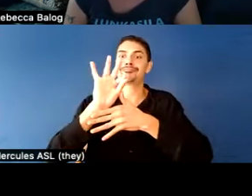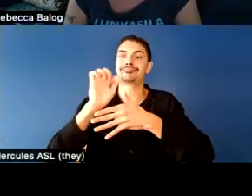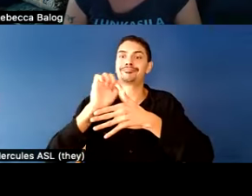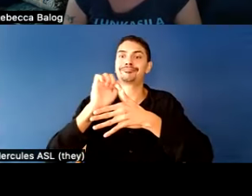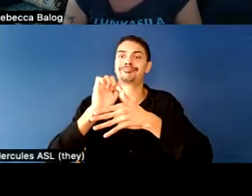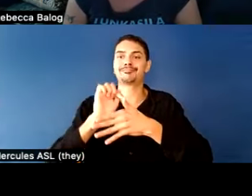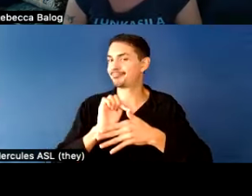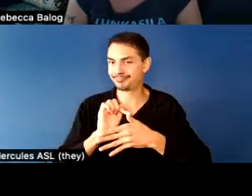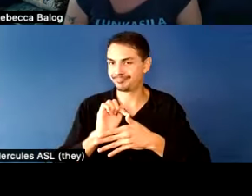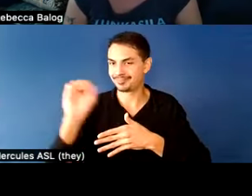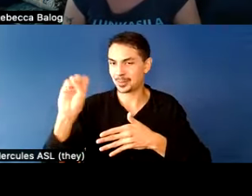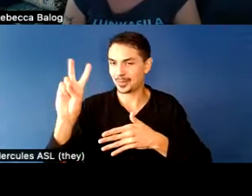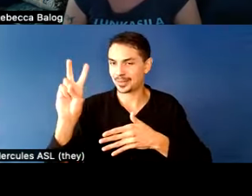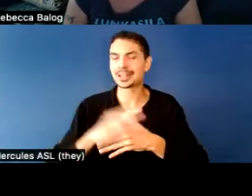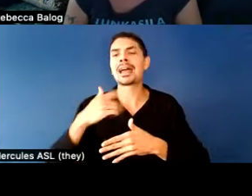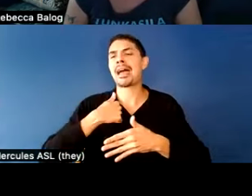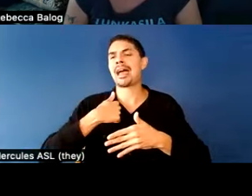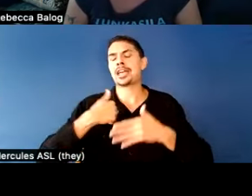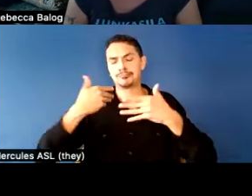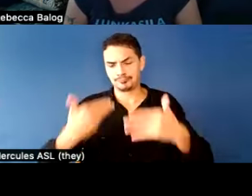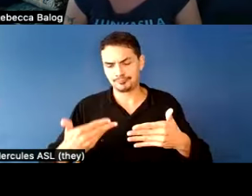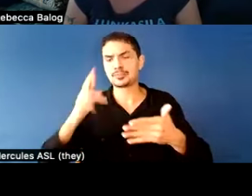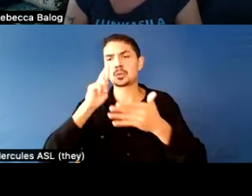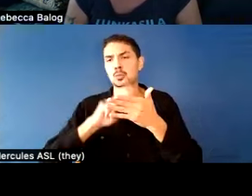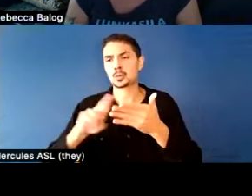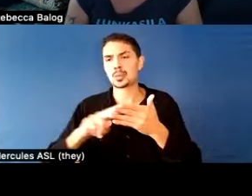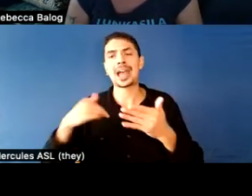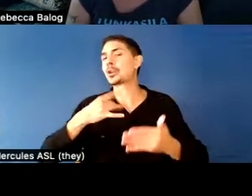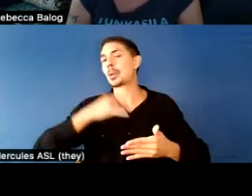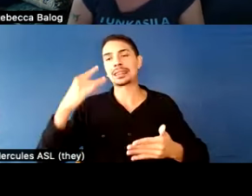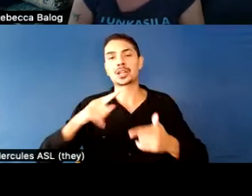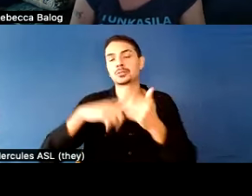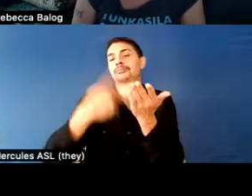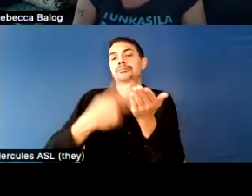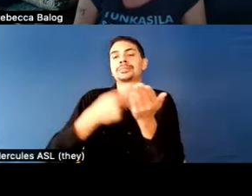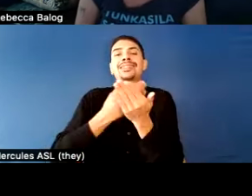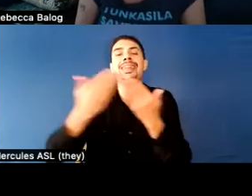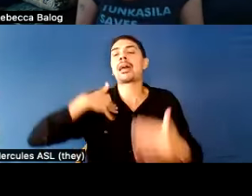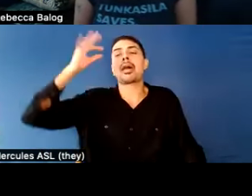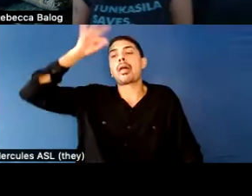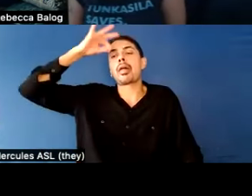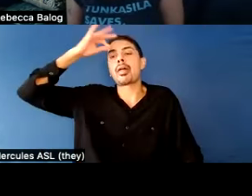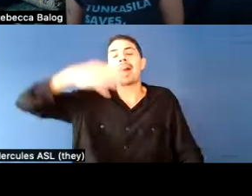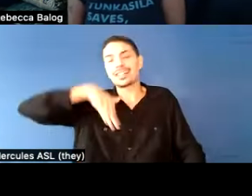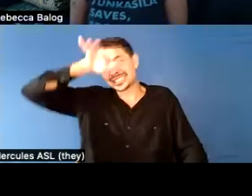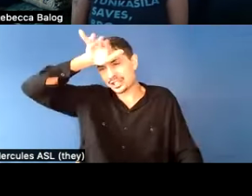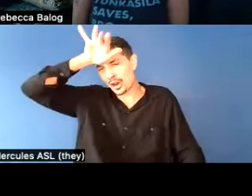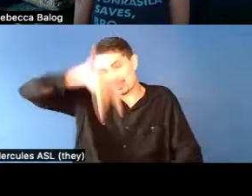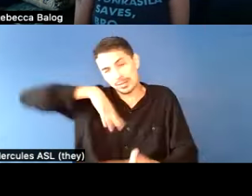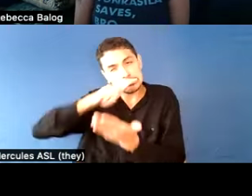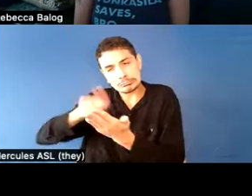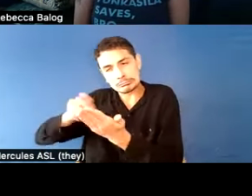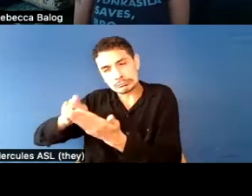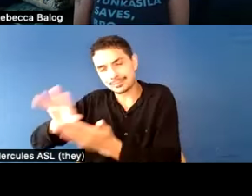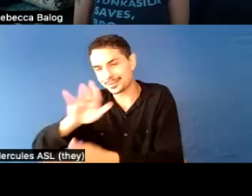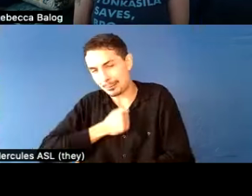violence. So I did a little research because I don't like talking about things I don't know what I'm talking about. So I researched like a nerd, sorry. And I